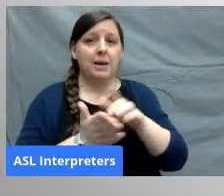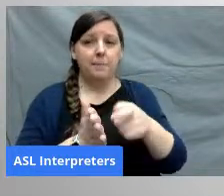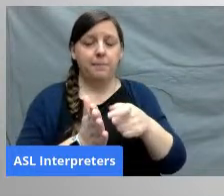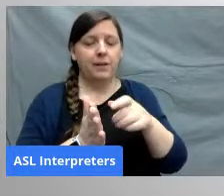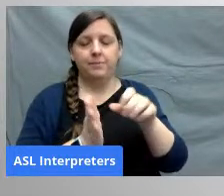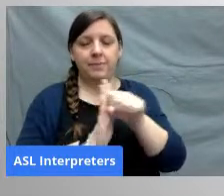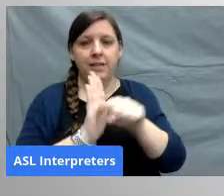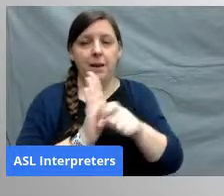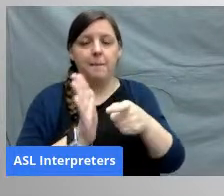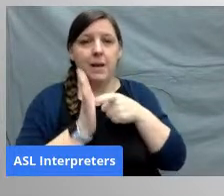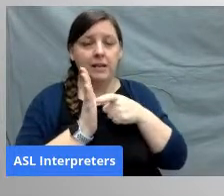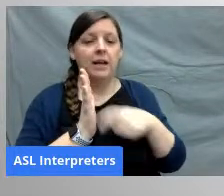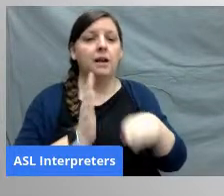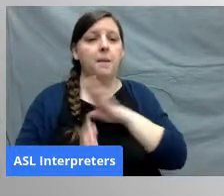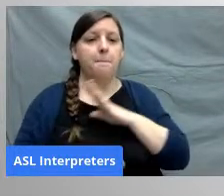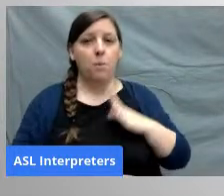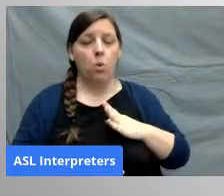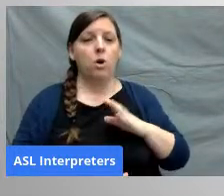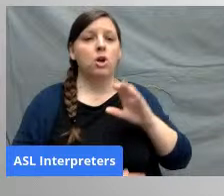of which